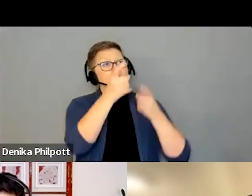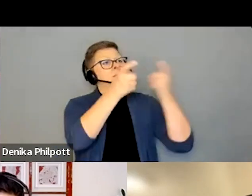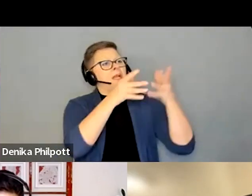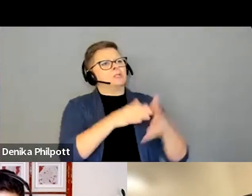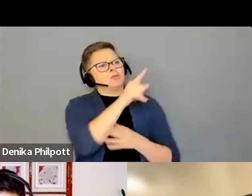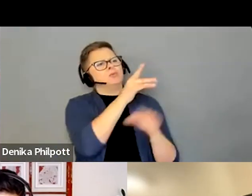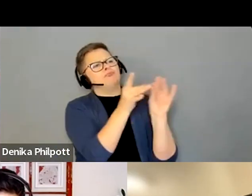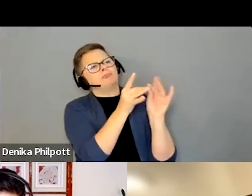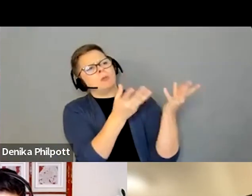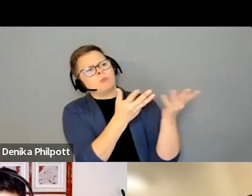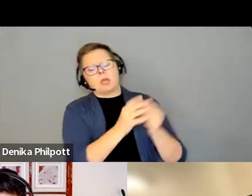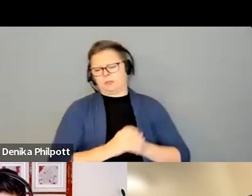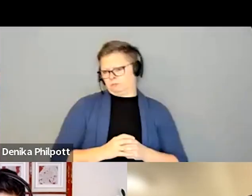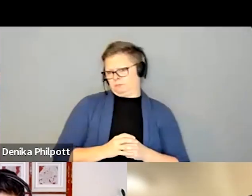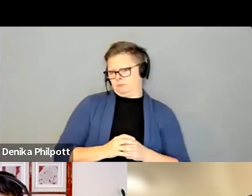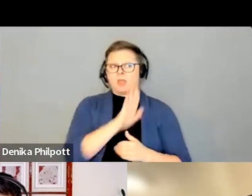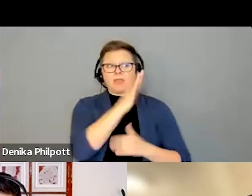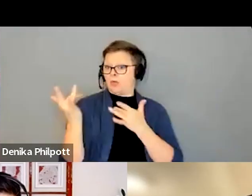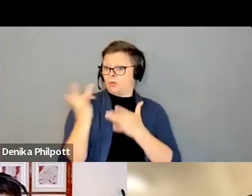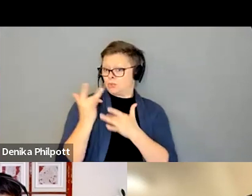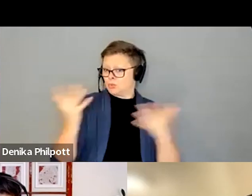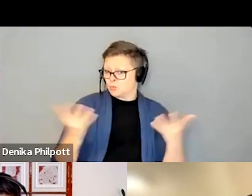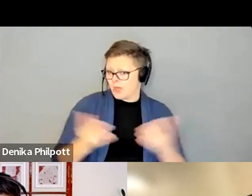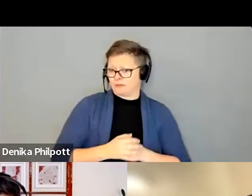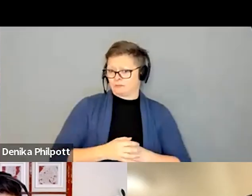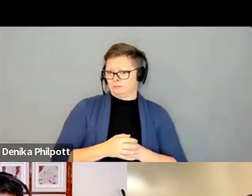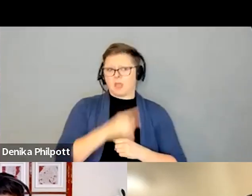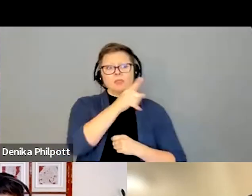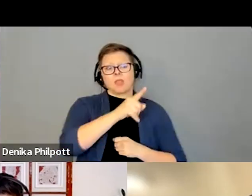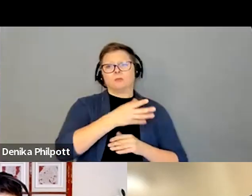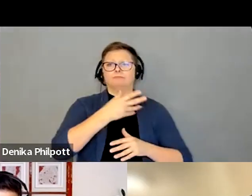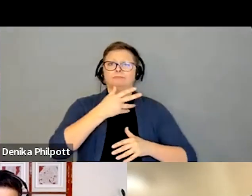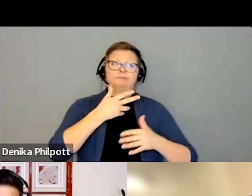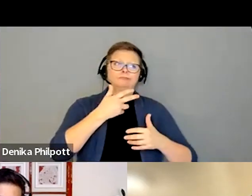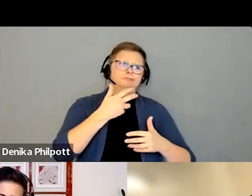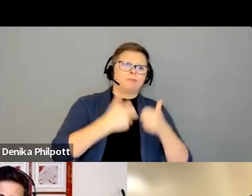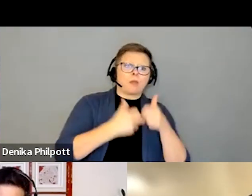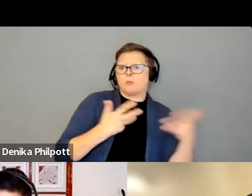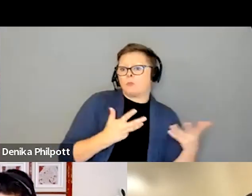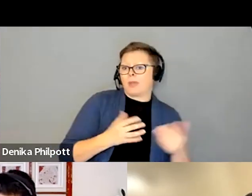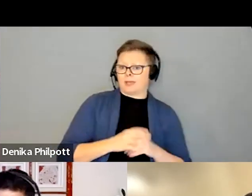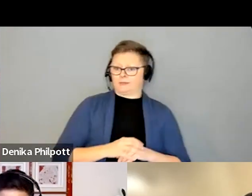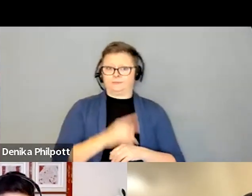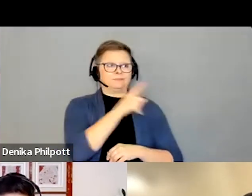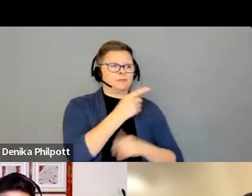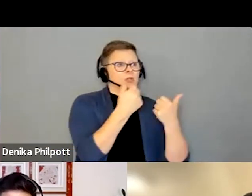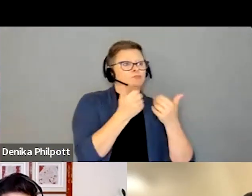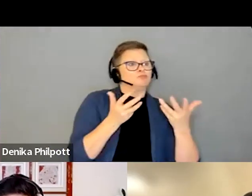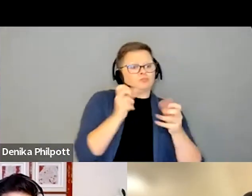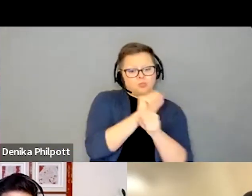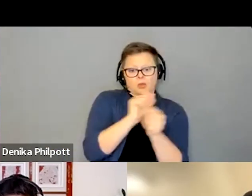employers, what are their issues, and what are they having trouble with when they're interacting with workers with